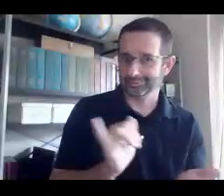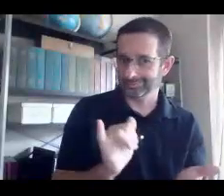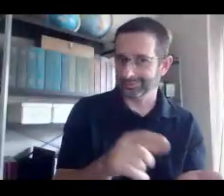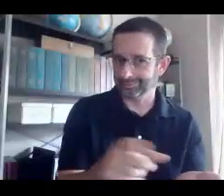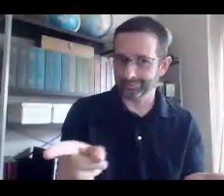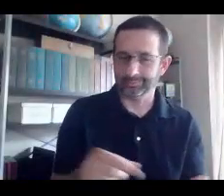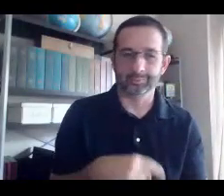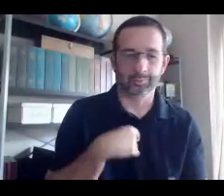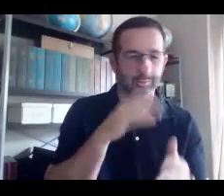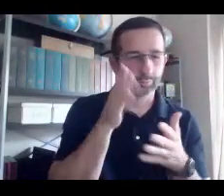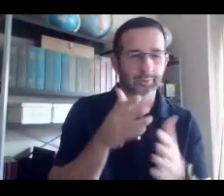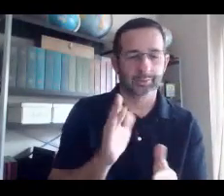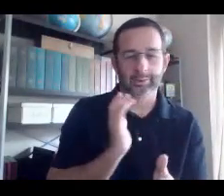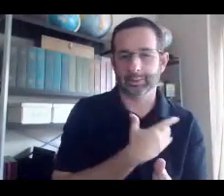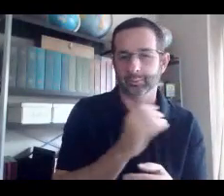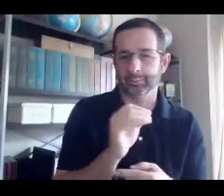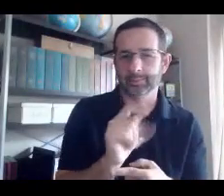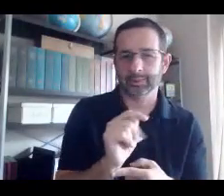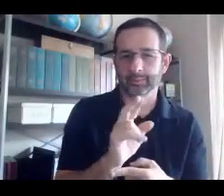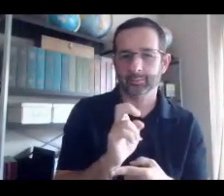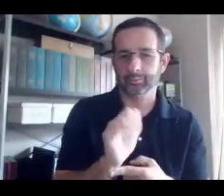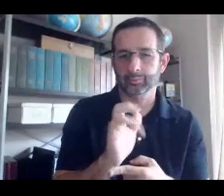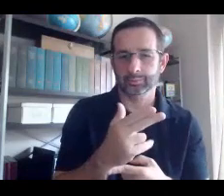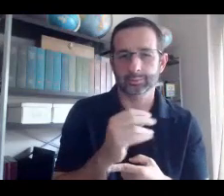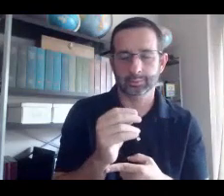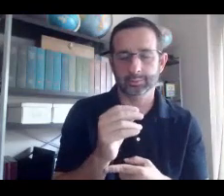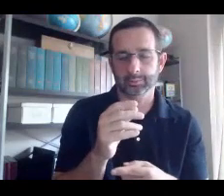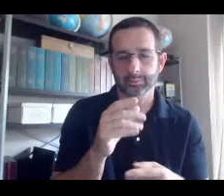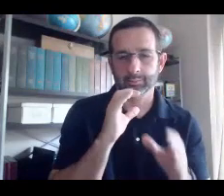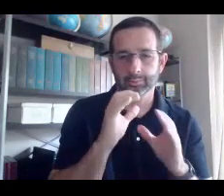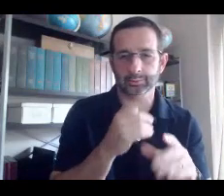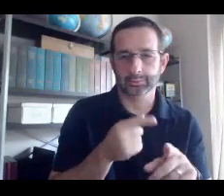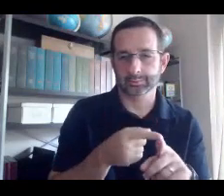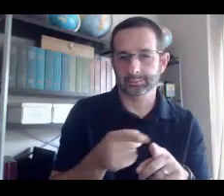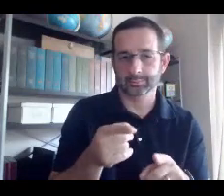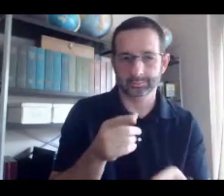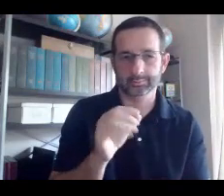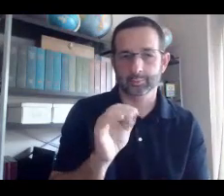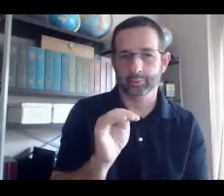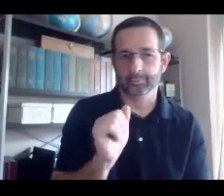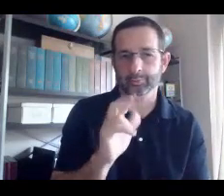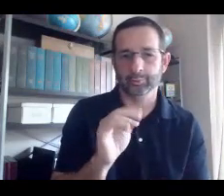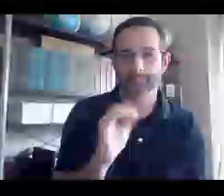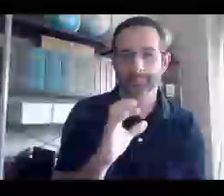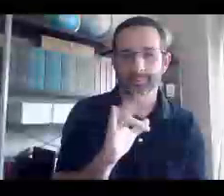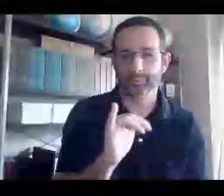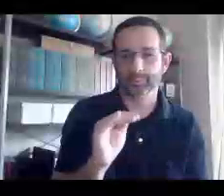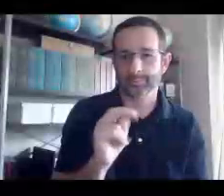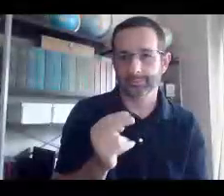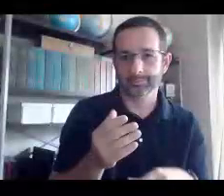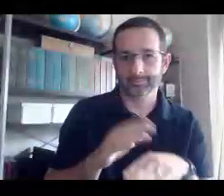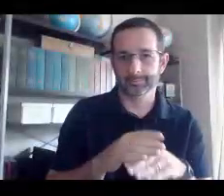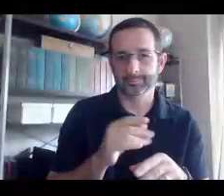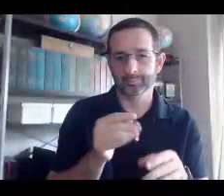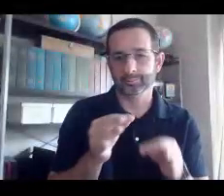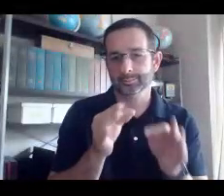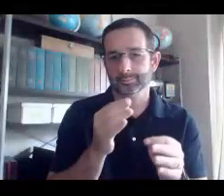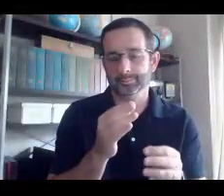former awardees. So I will let our outreach and communications specialist,